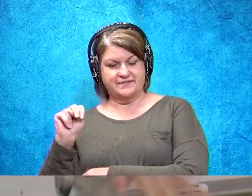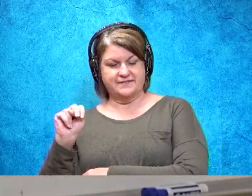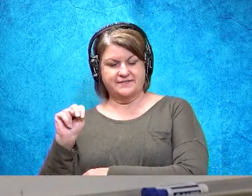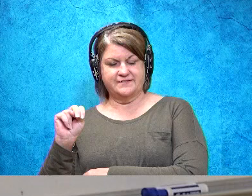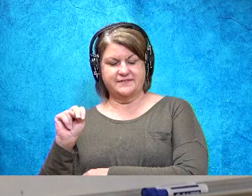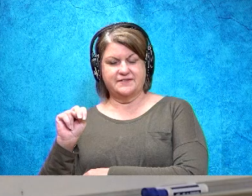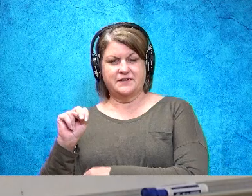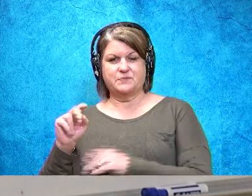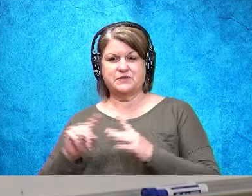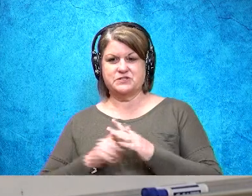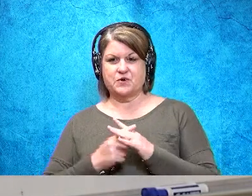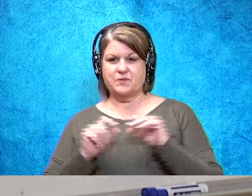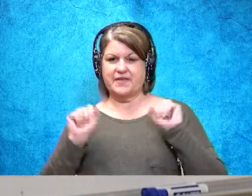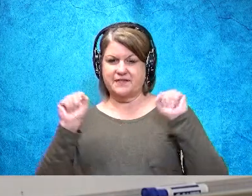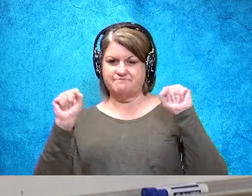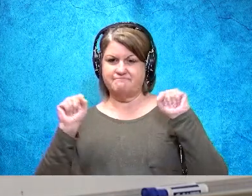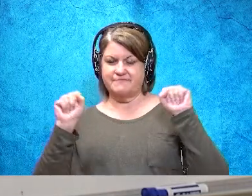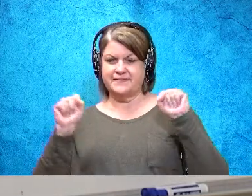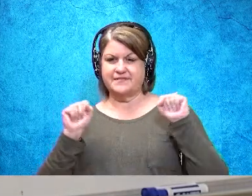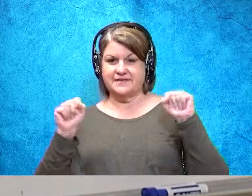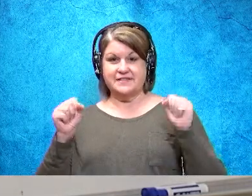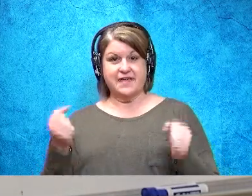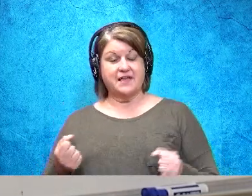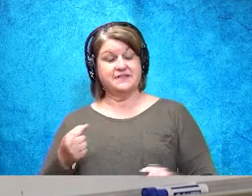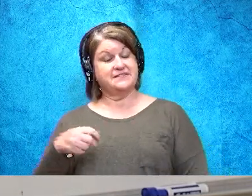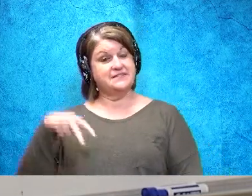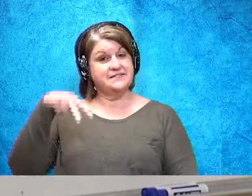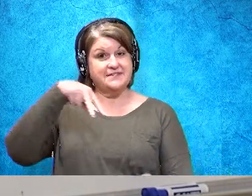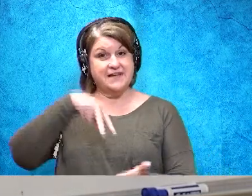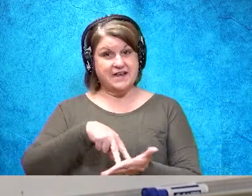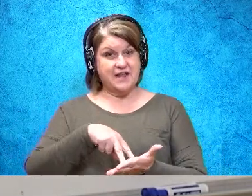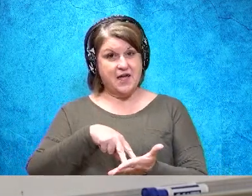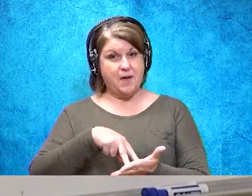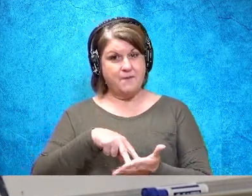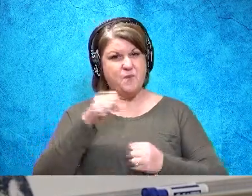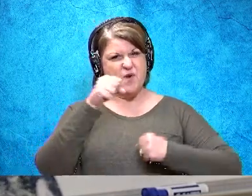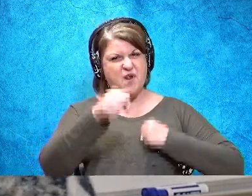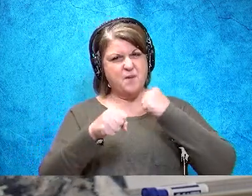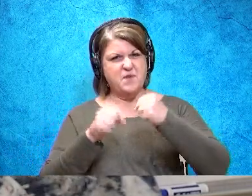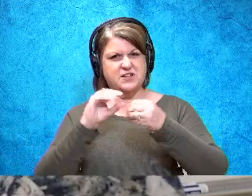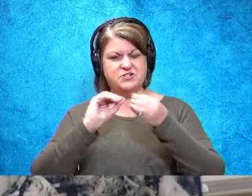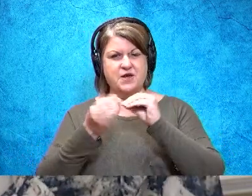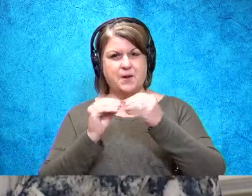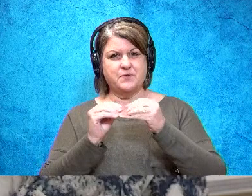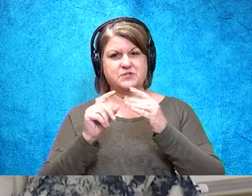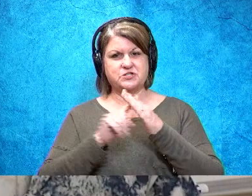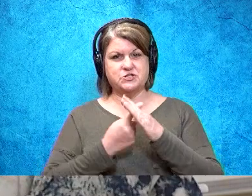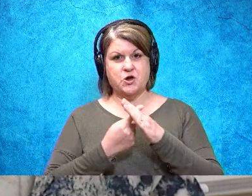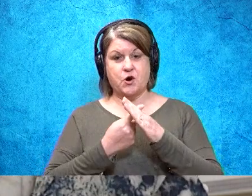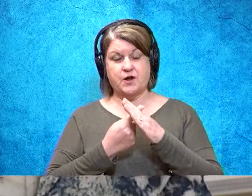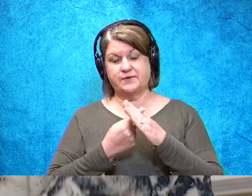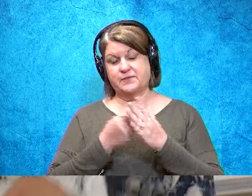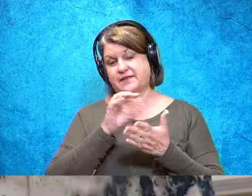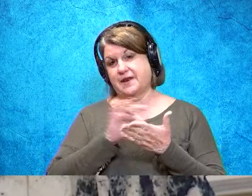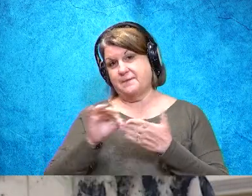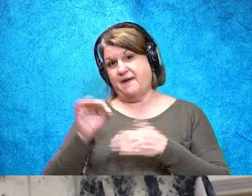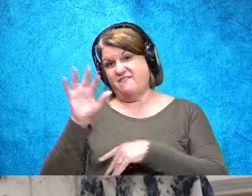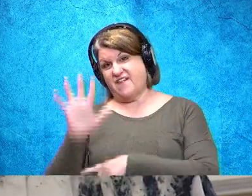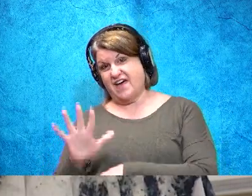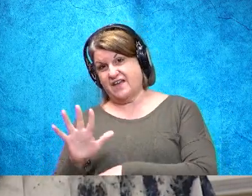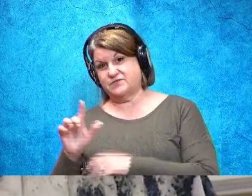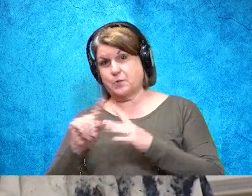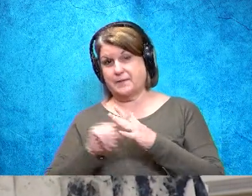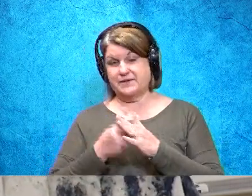I would like you to stand up. We're going to punch out our numbers again, starting with counting by fives. We're going to start at